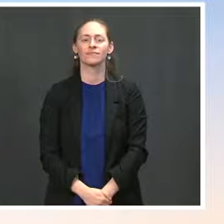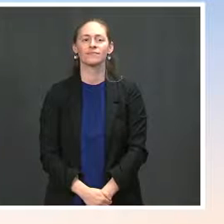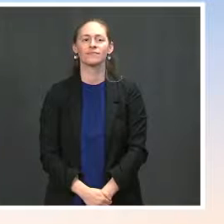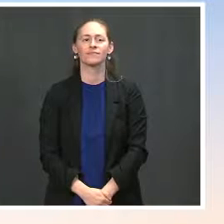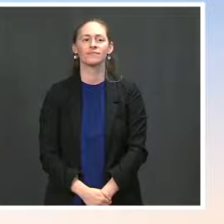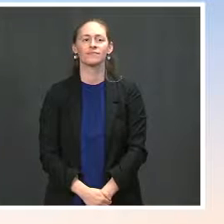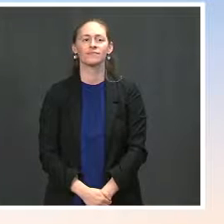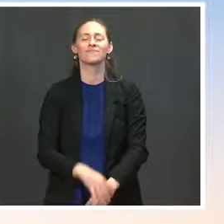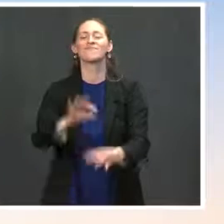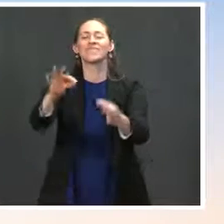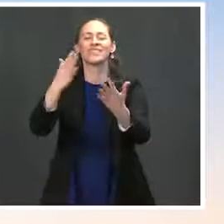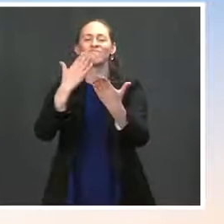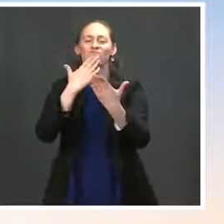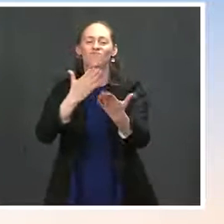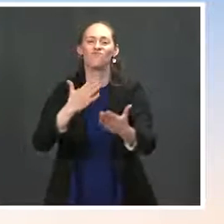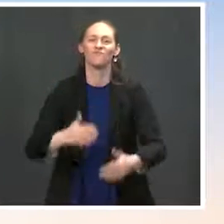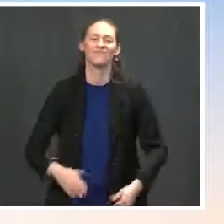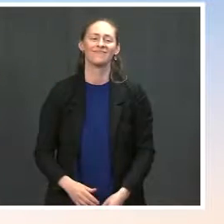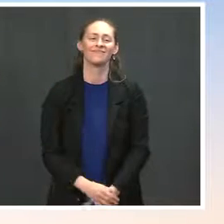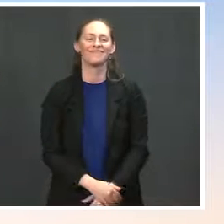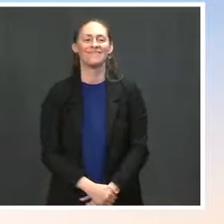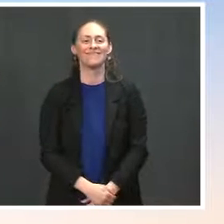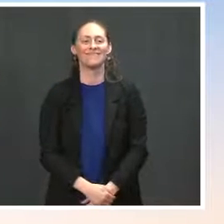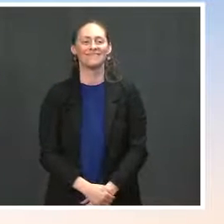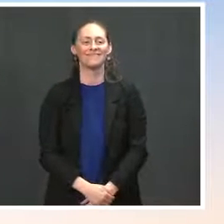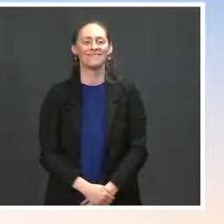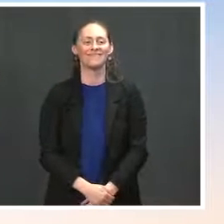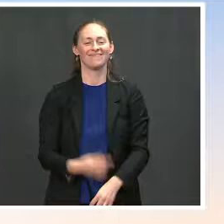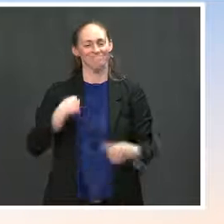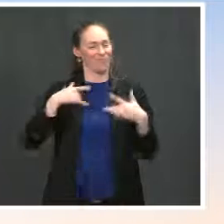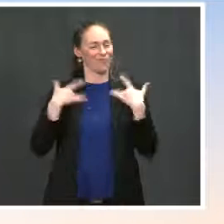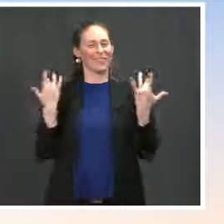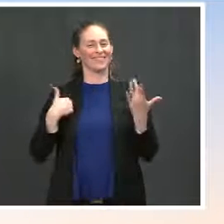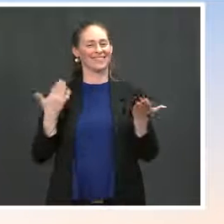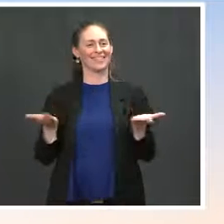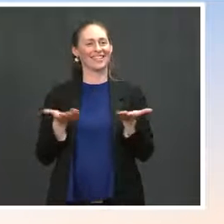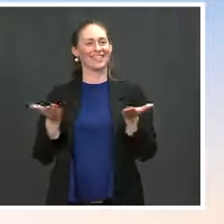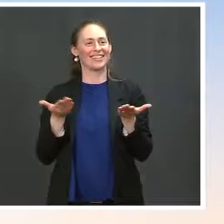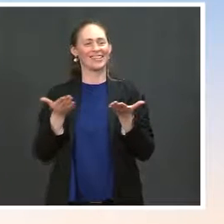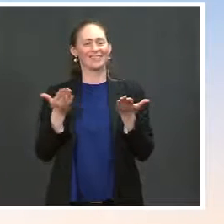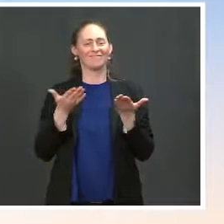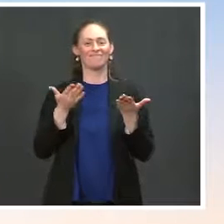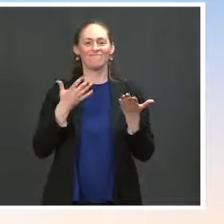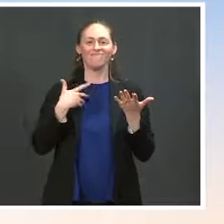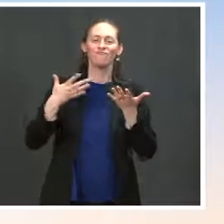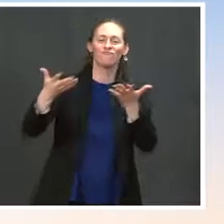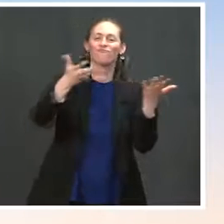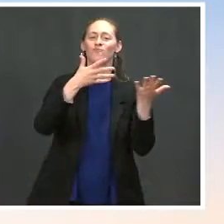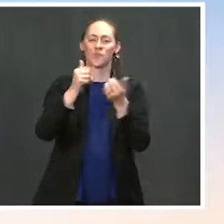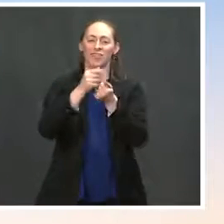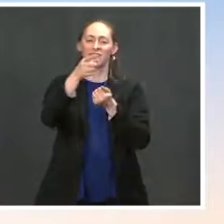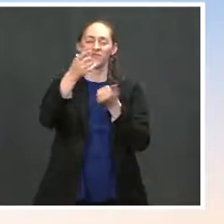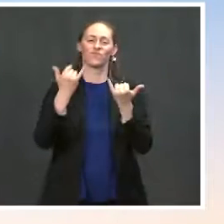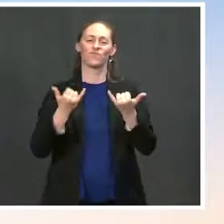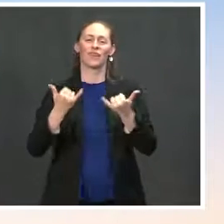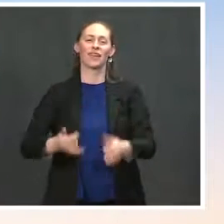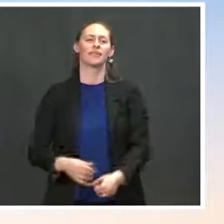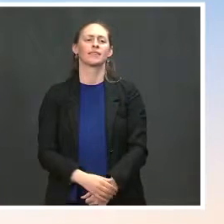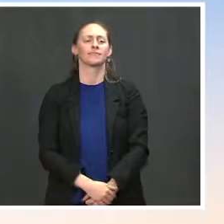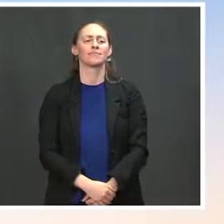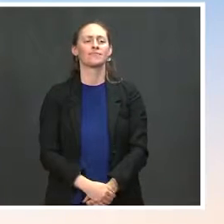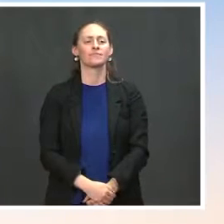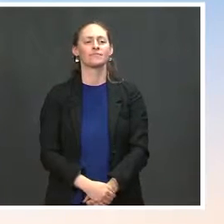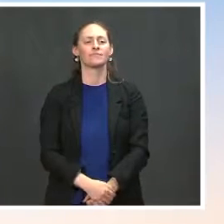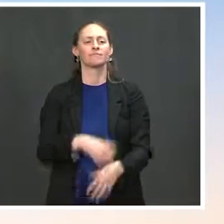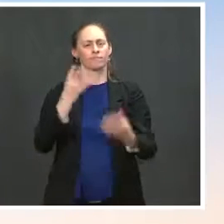Thank you very much, Gina. I'm really happy to be here to share this day and this subject matter with